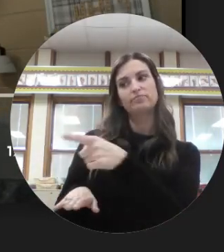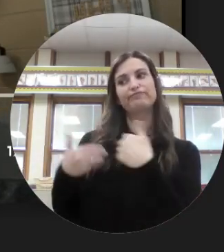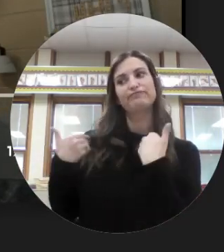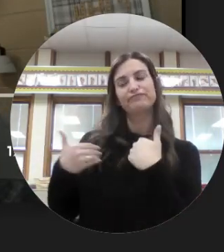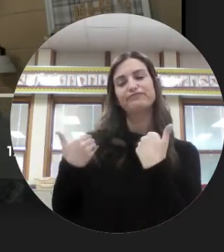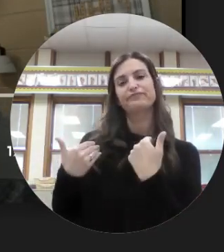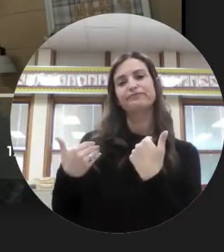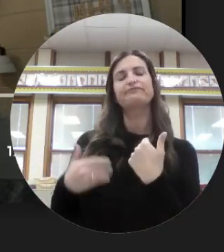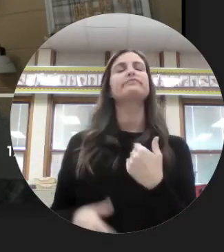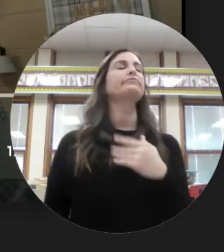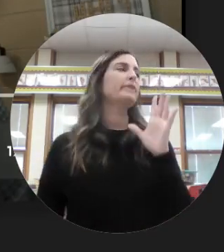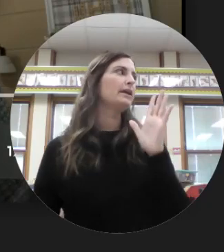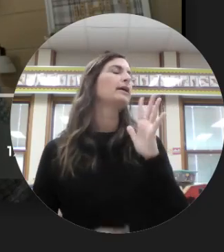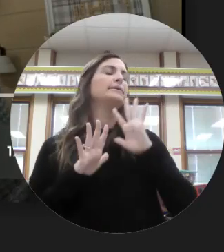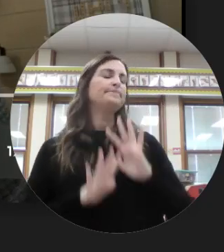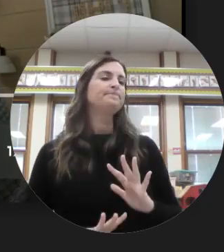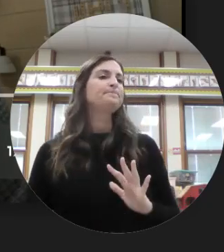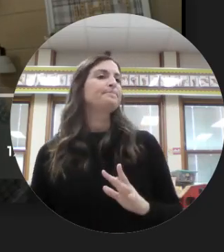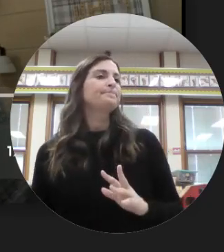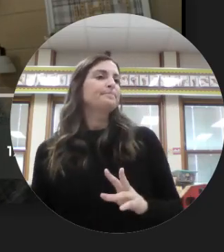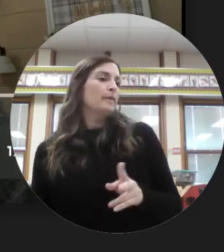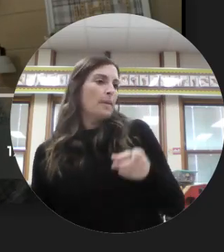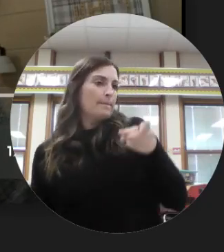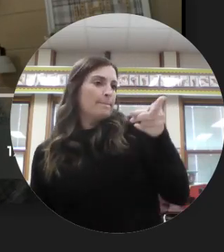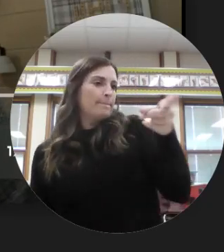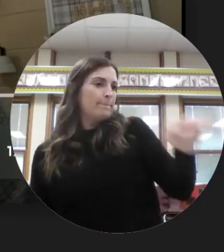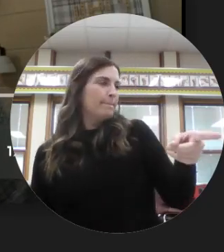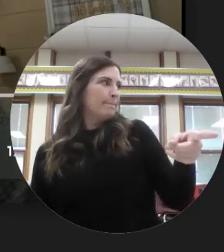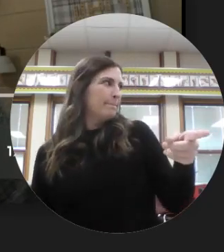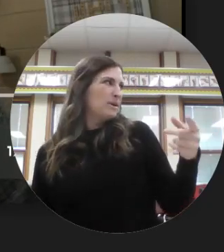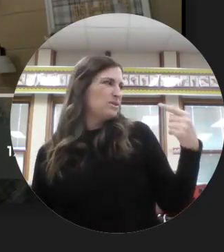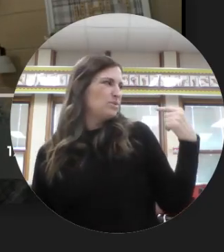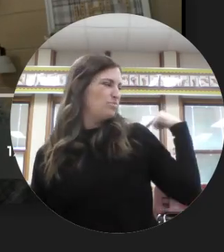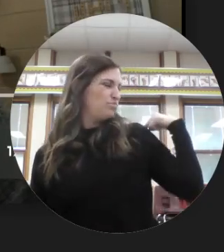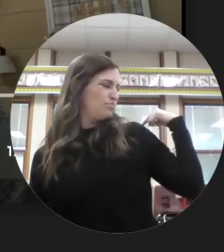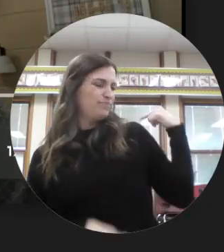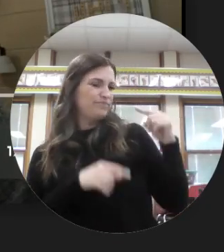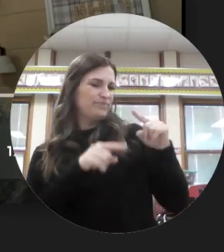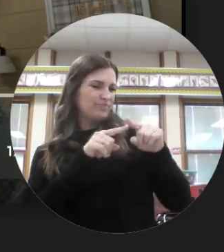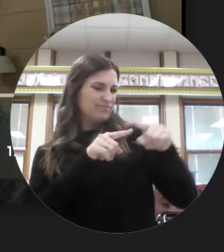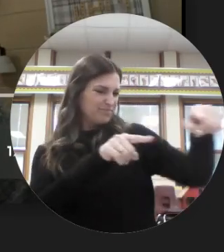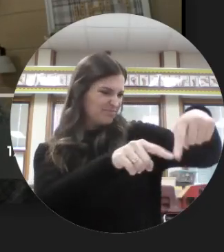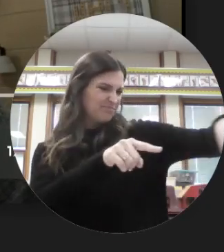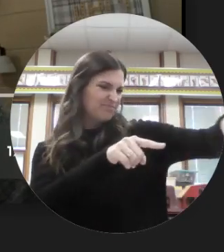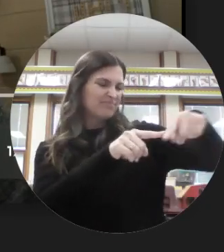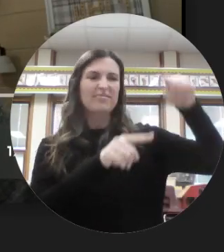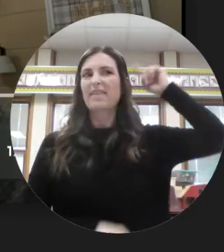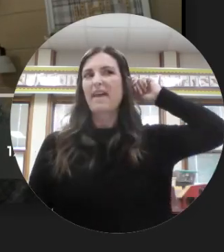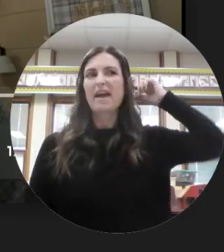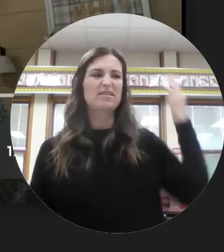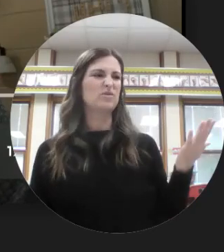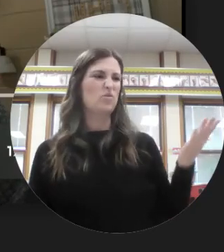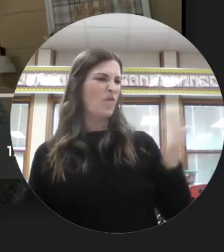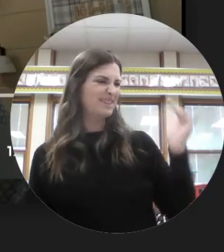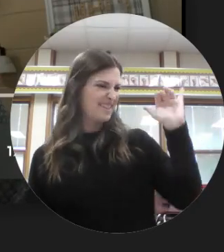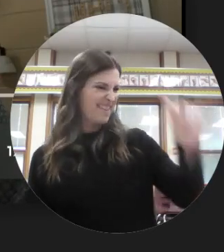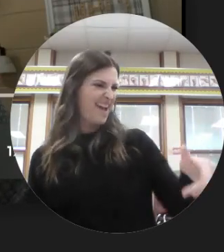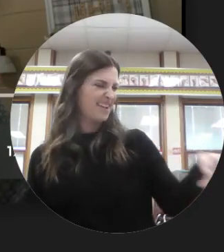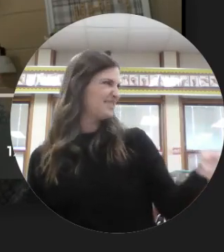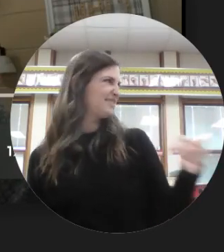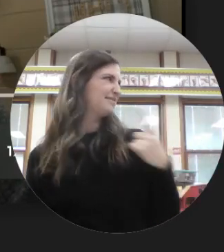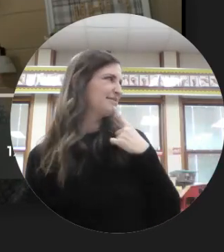gosling's face relaxed, and then he pointed to a small, round shape on the back of the dead robot's head. "What's that?" he